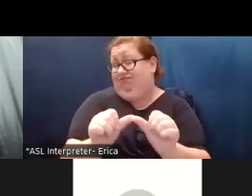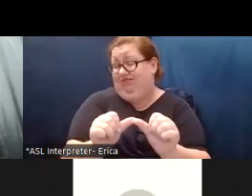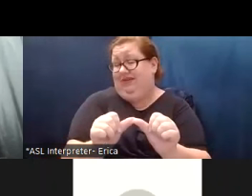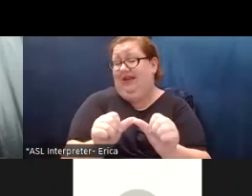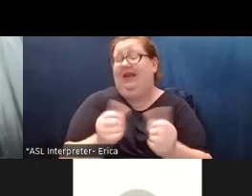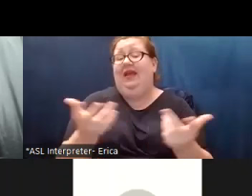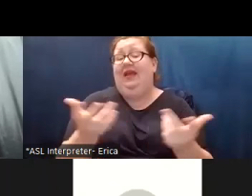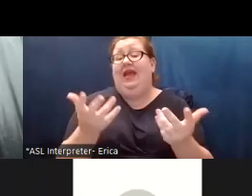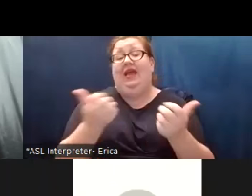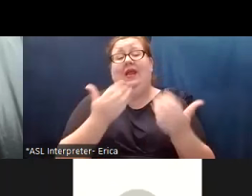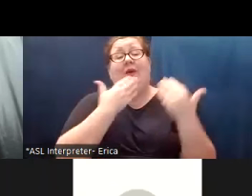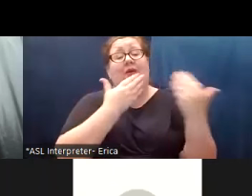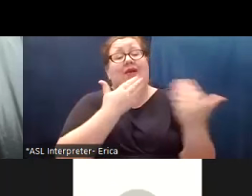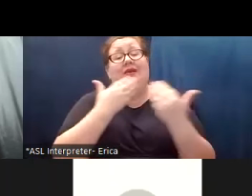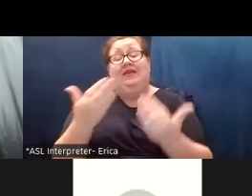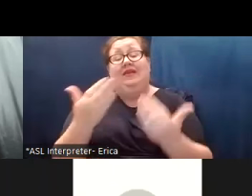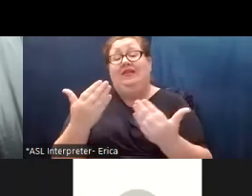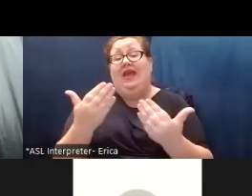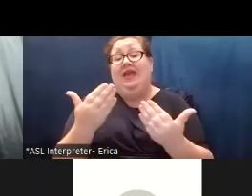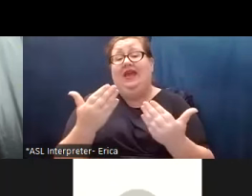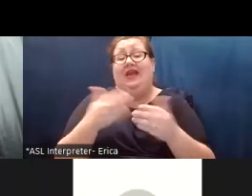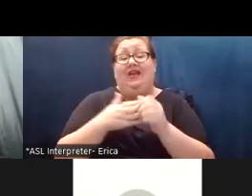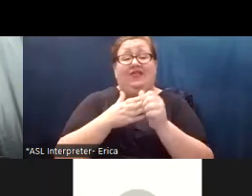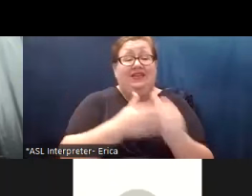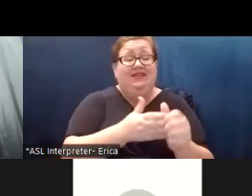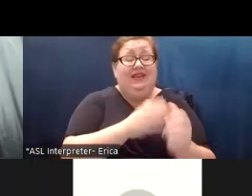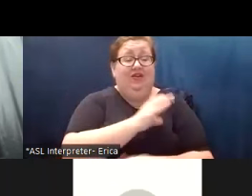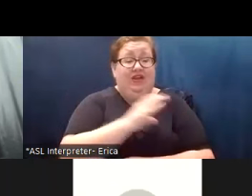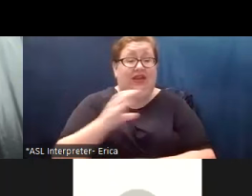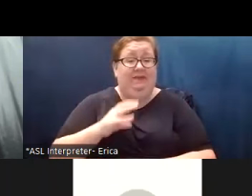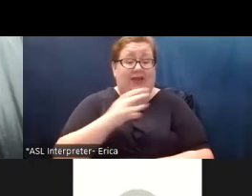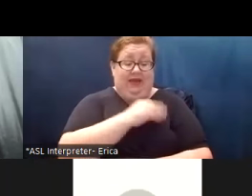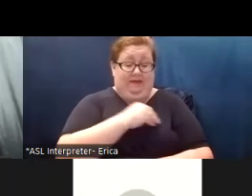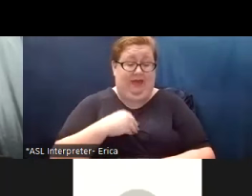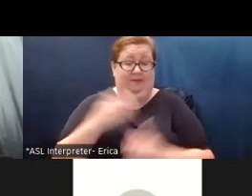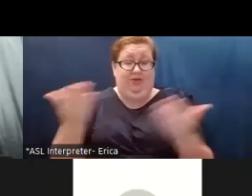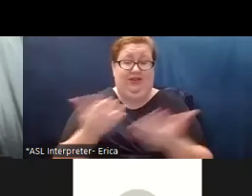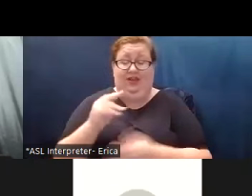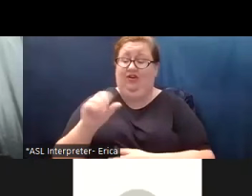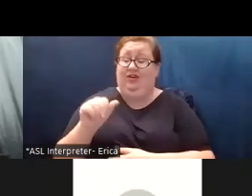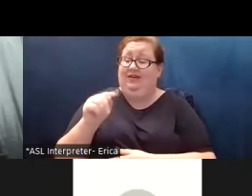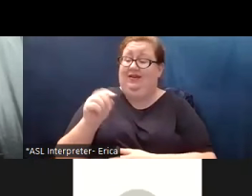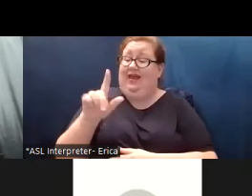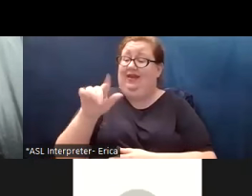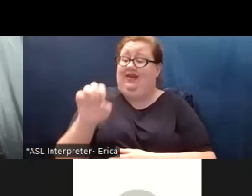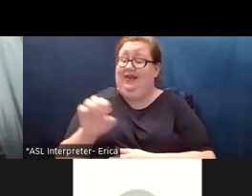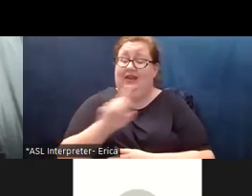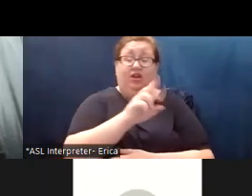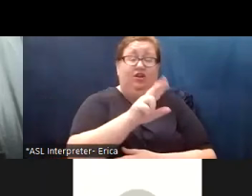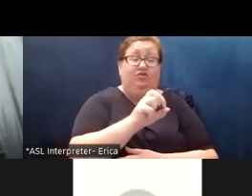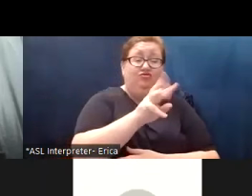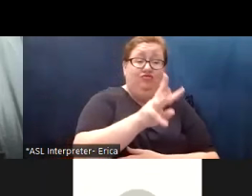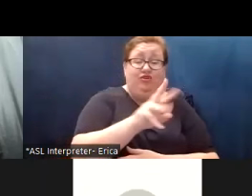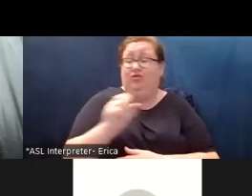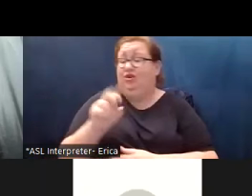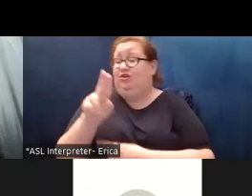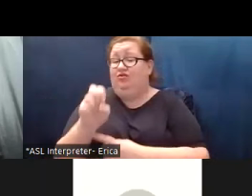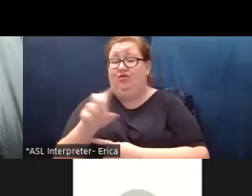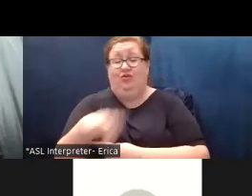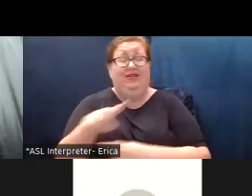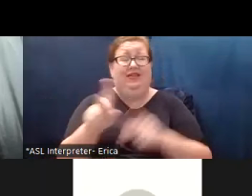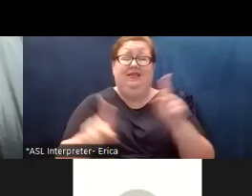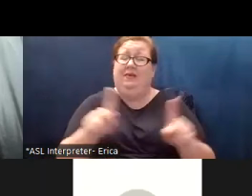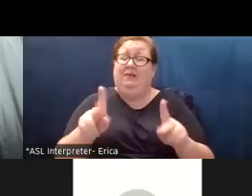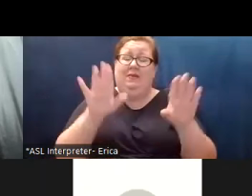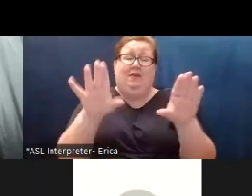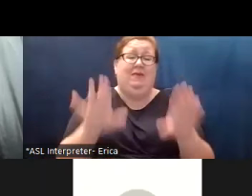want to thank the steering committee meeting members here, Natalie, Drew, Sue. These people have been amazing. You are